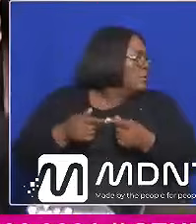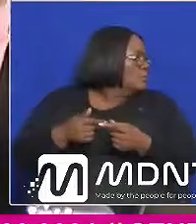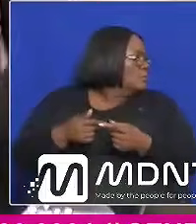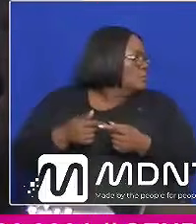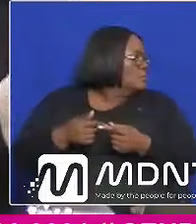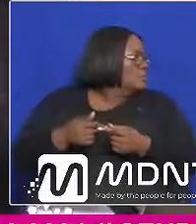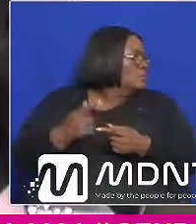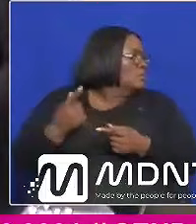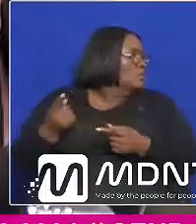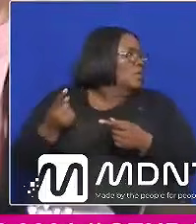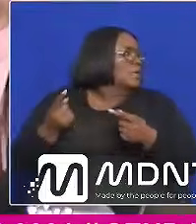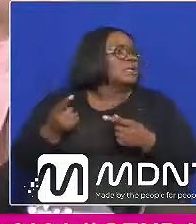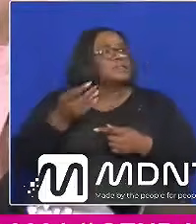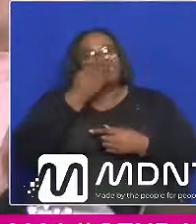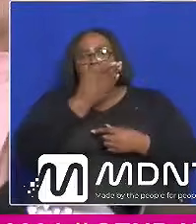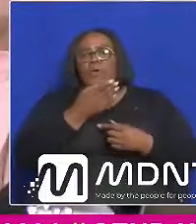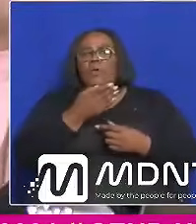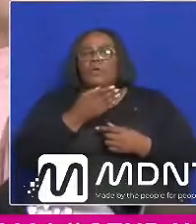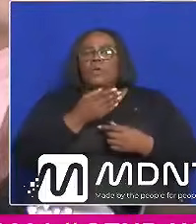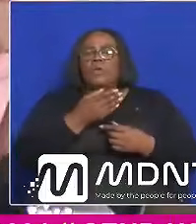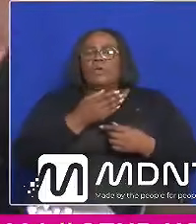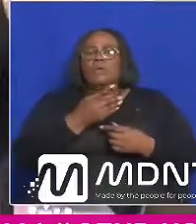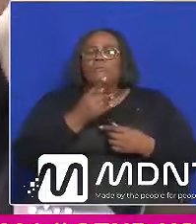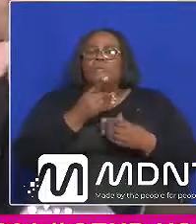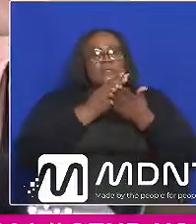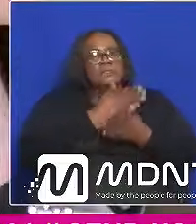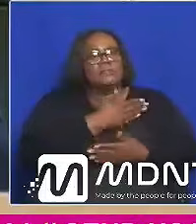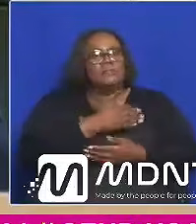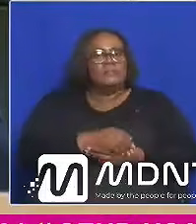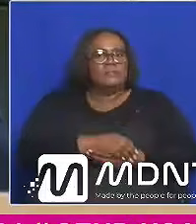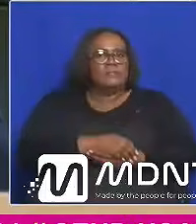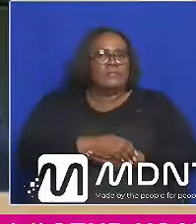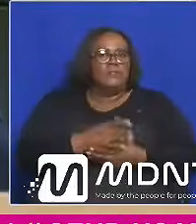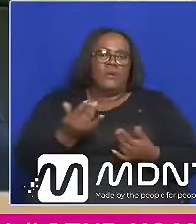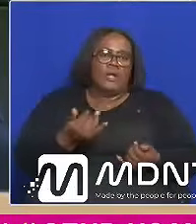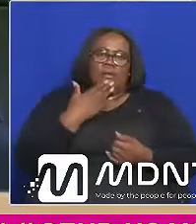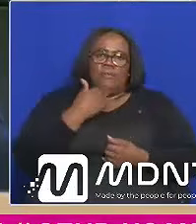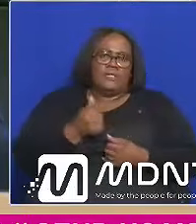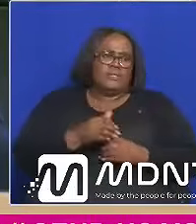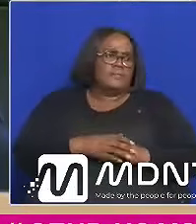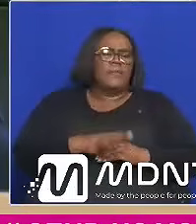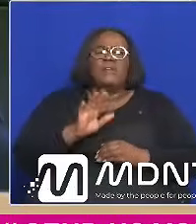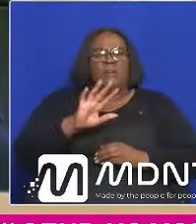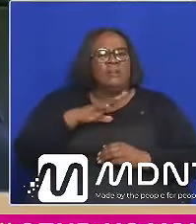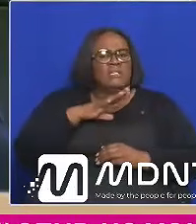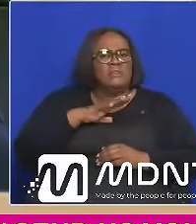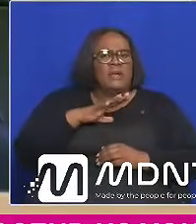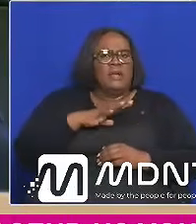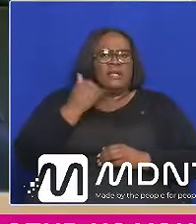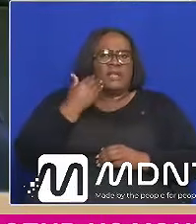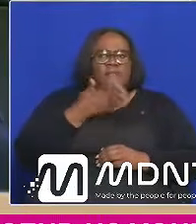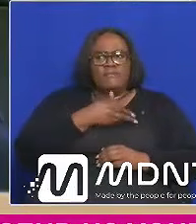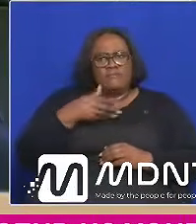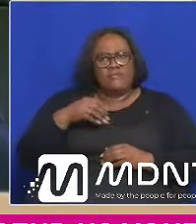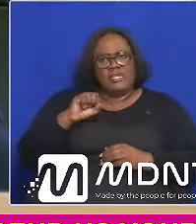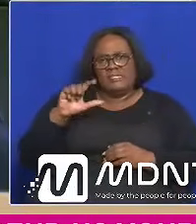down because it's not something else at this point in time. Yes. That was No. If Ms. Silo has agreed that it should